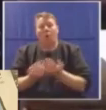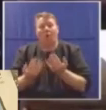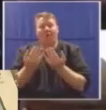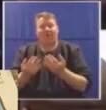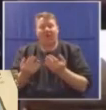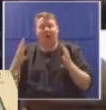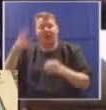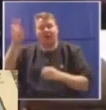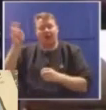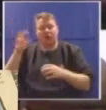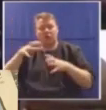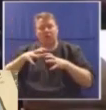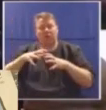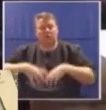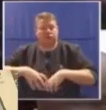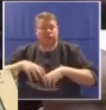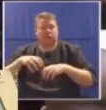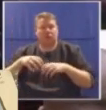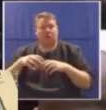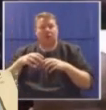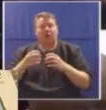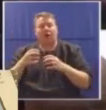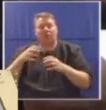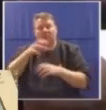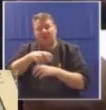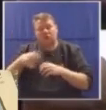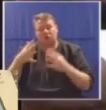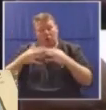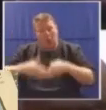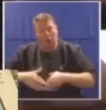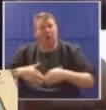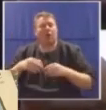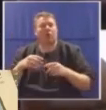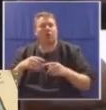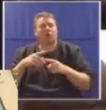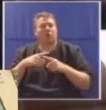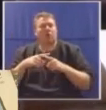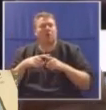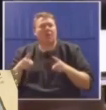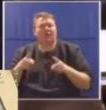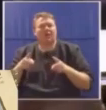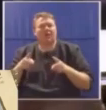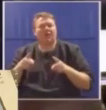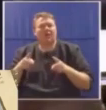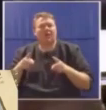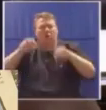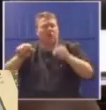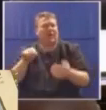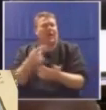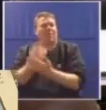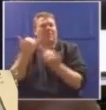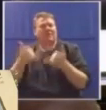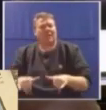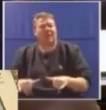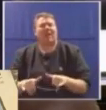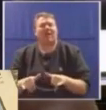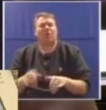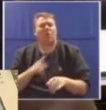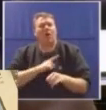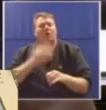the devastating effects of load shedding on local businesses and costing our